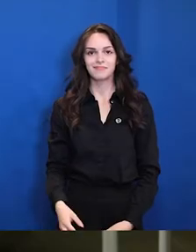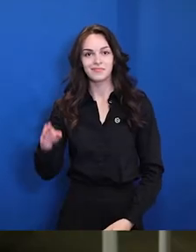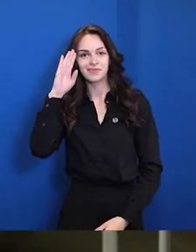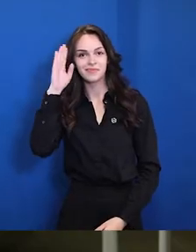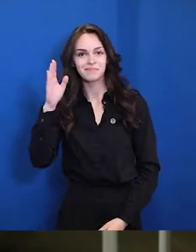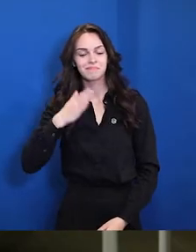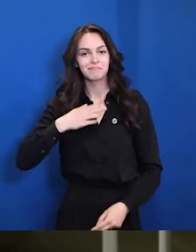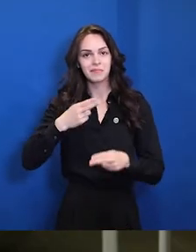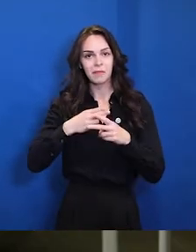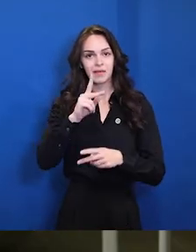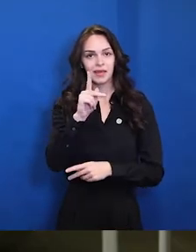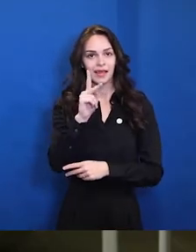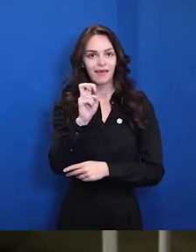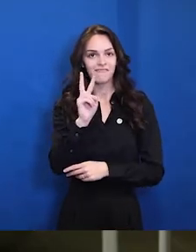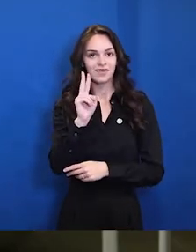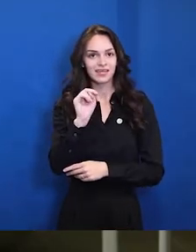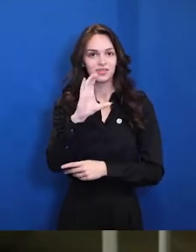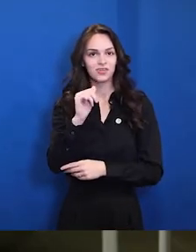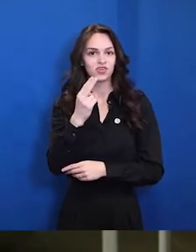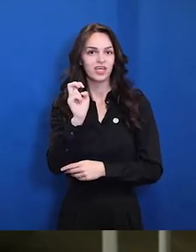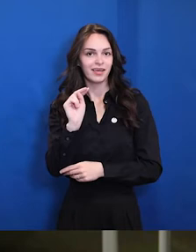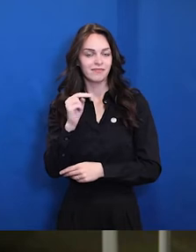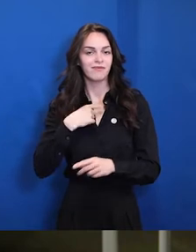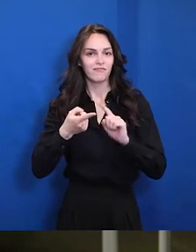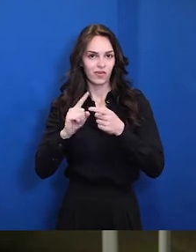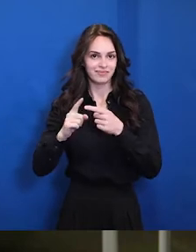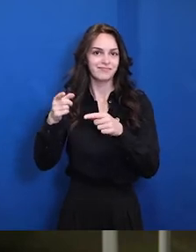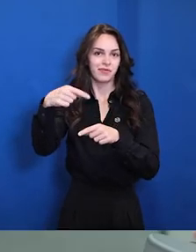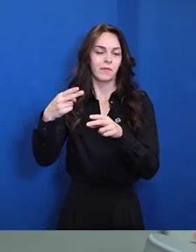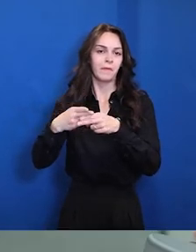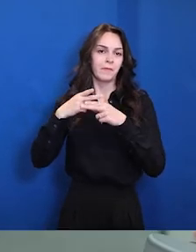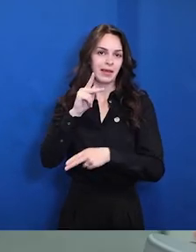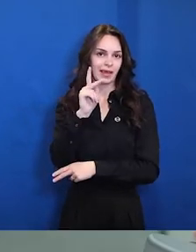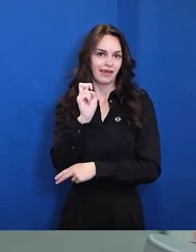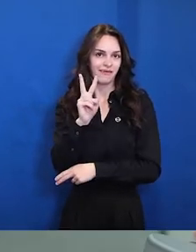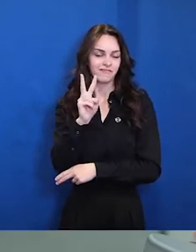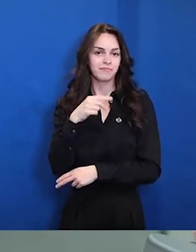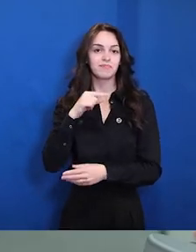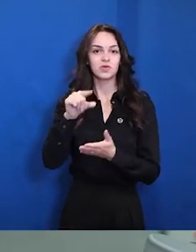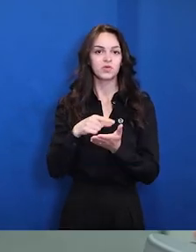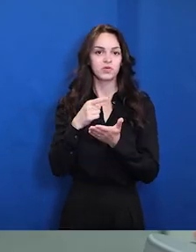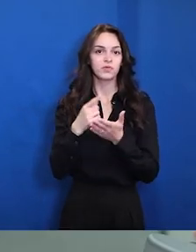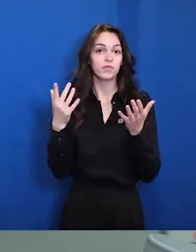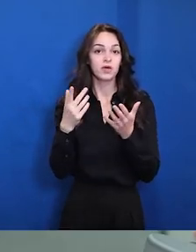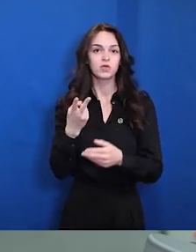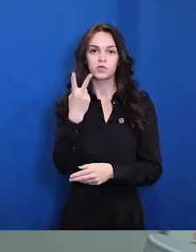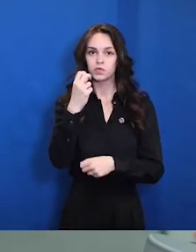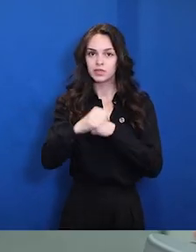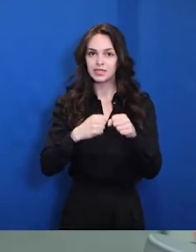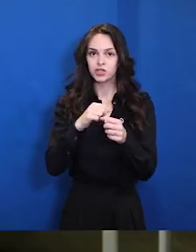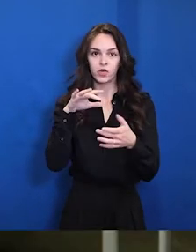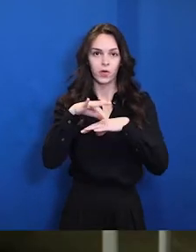Hello, my name is Kevin Chen. My friends call me Kev. I am graduating from the two-year geographic